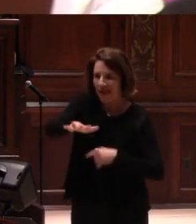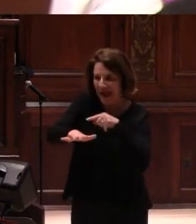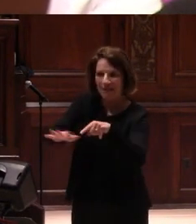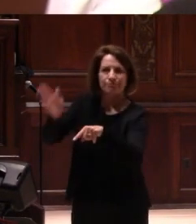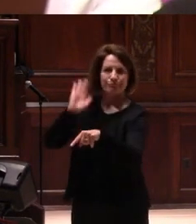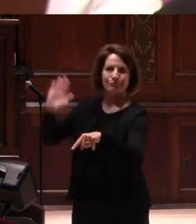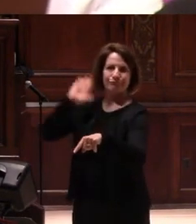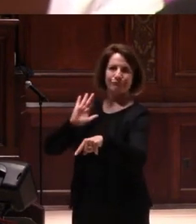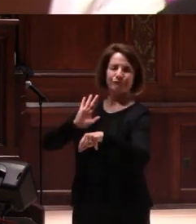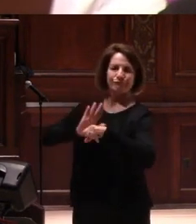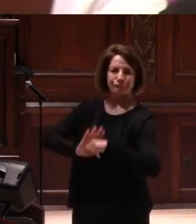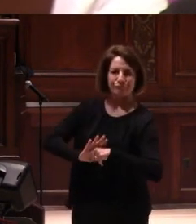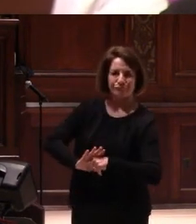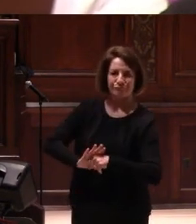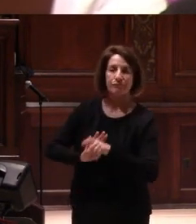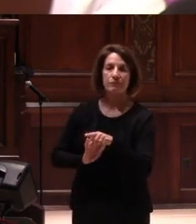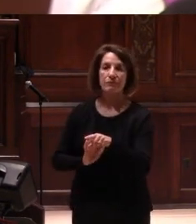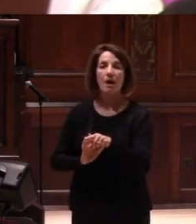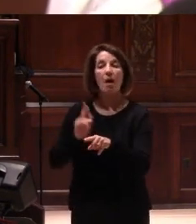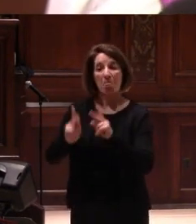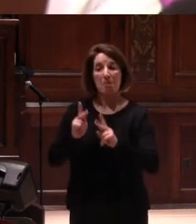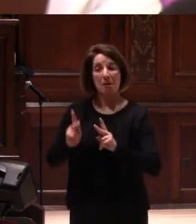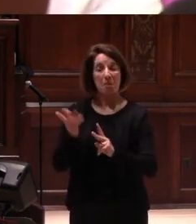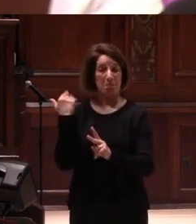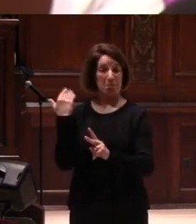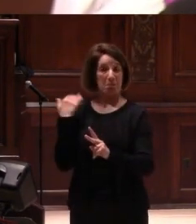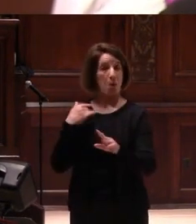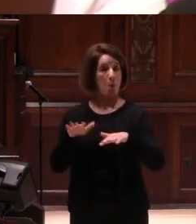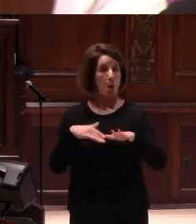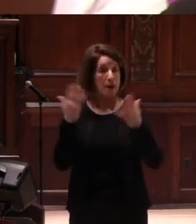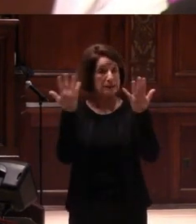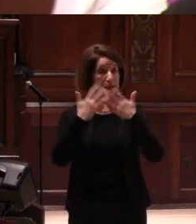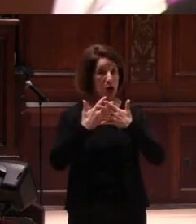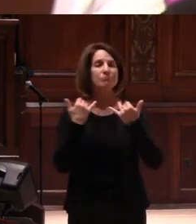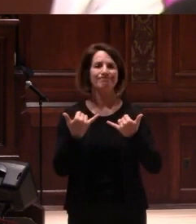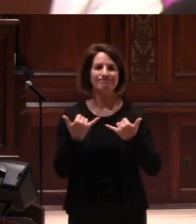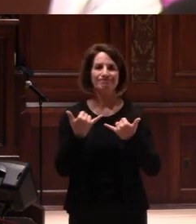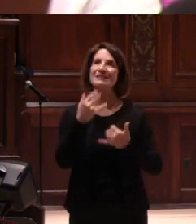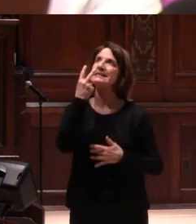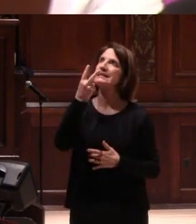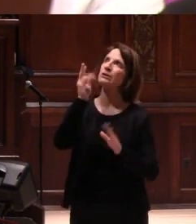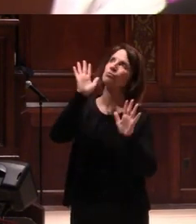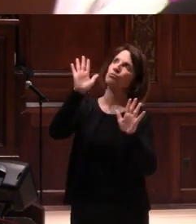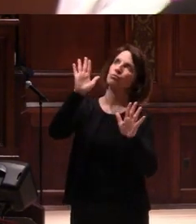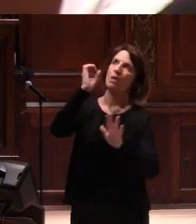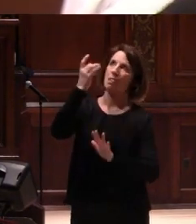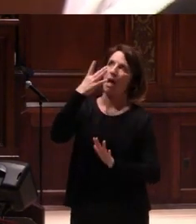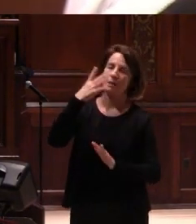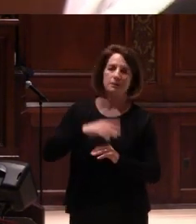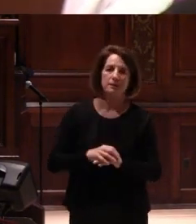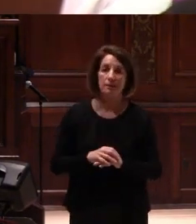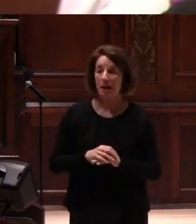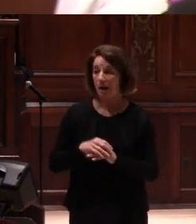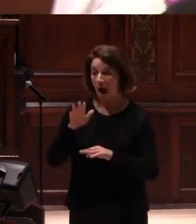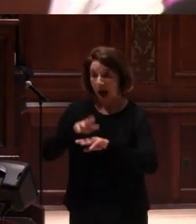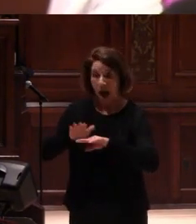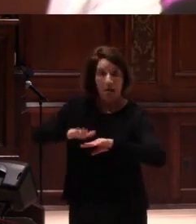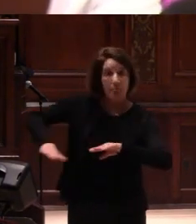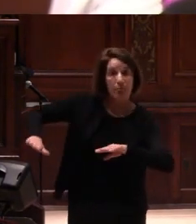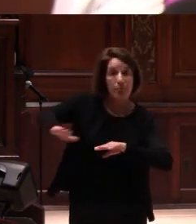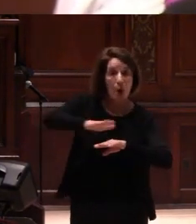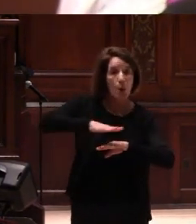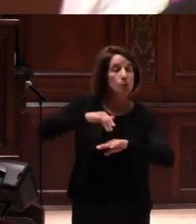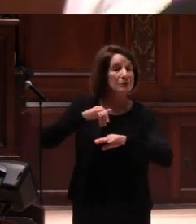distress. The people who walked in darkness have seen a great light. Upon those who dwelt in the land